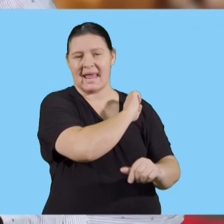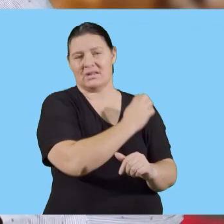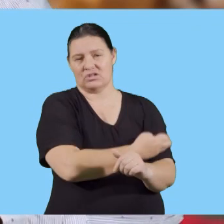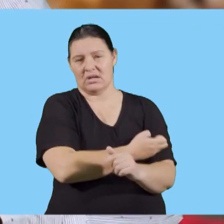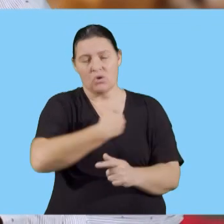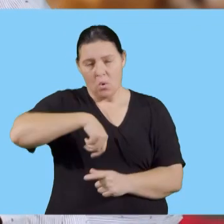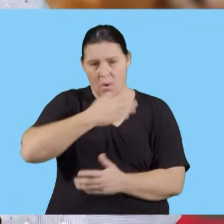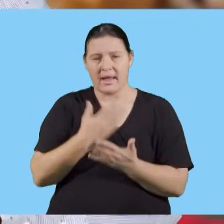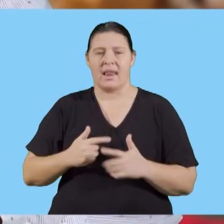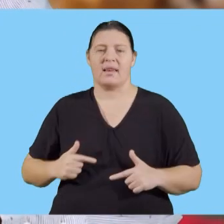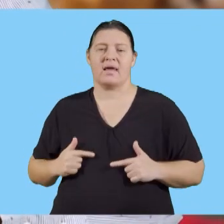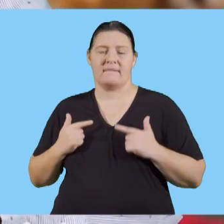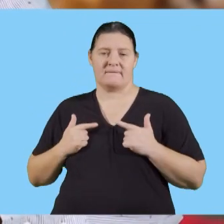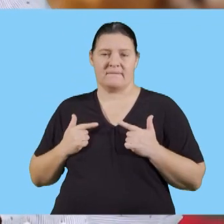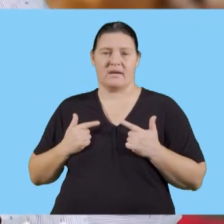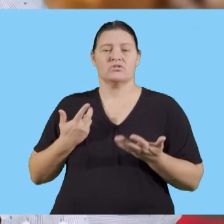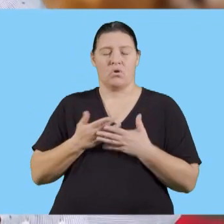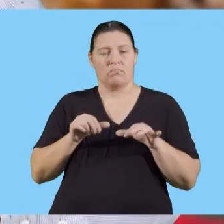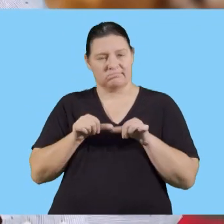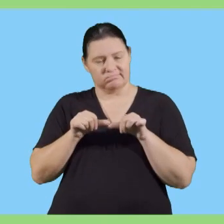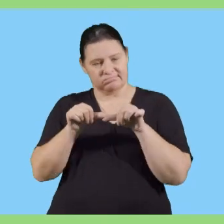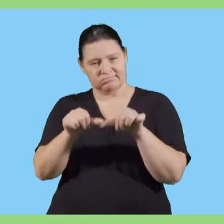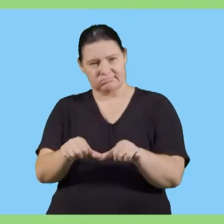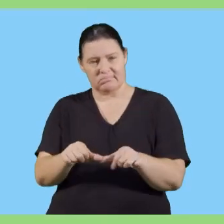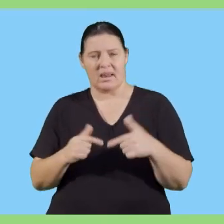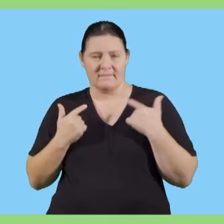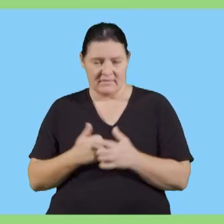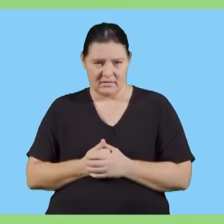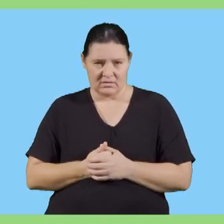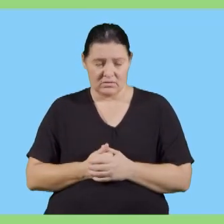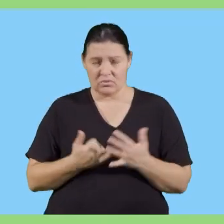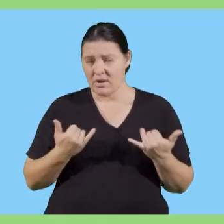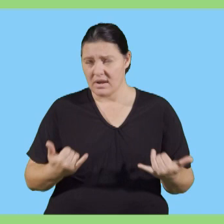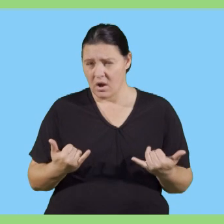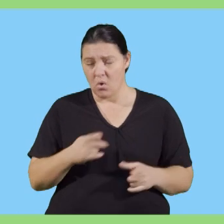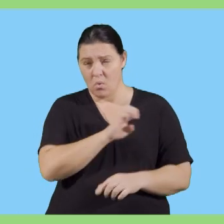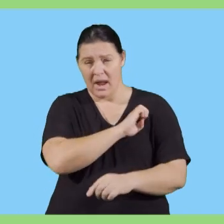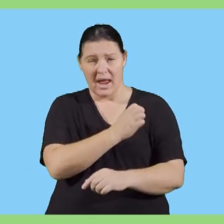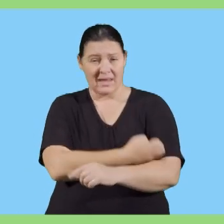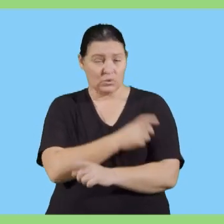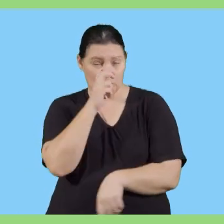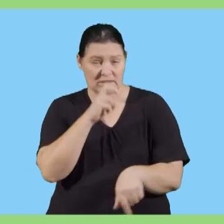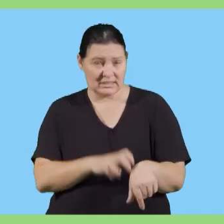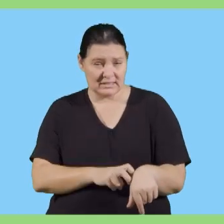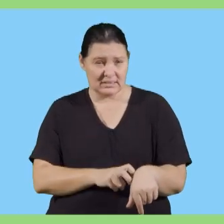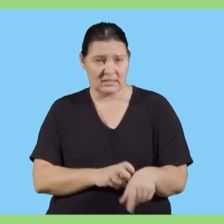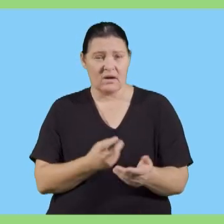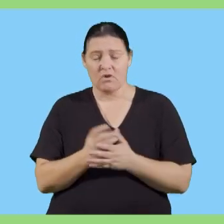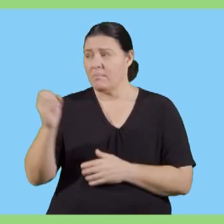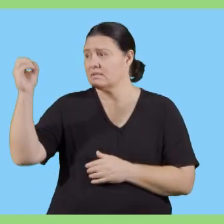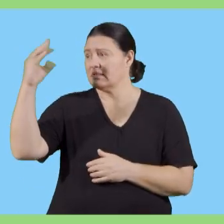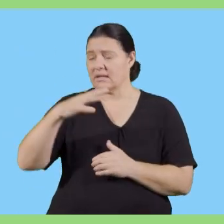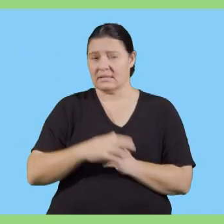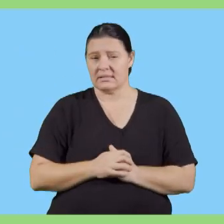now that energy that we need comes from the sun. Plants use energy from sunlight during the process